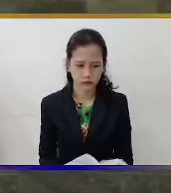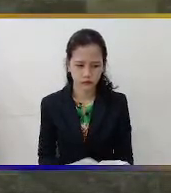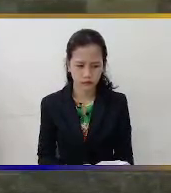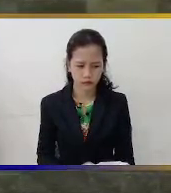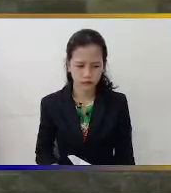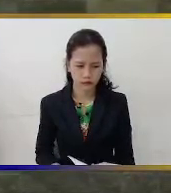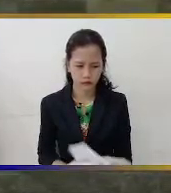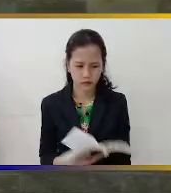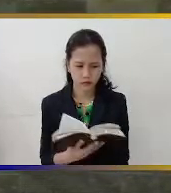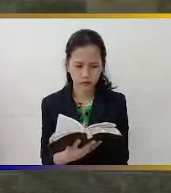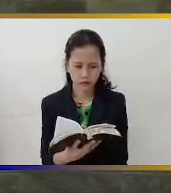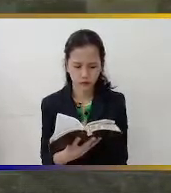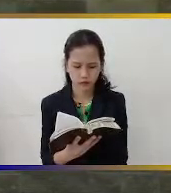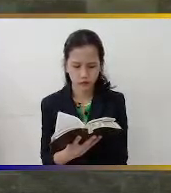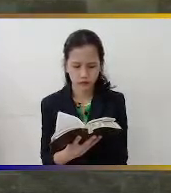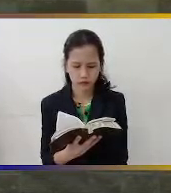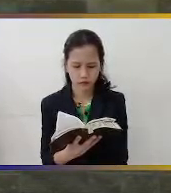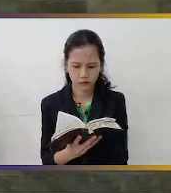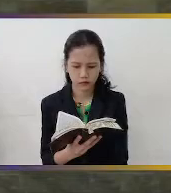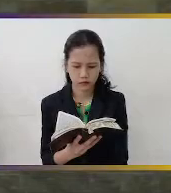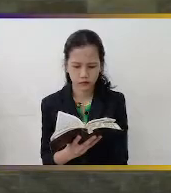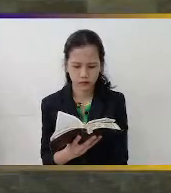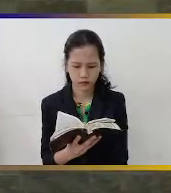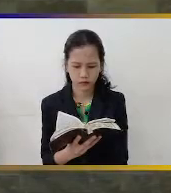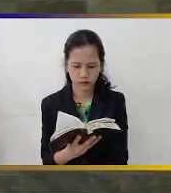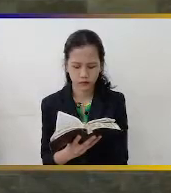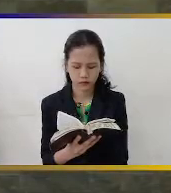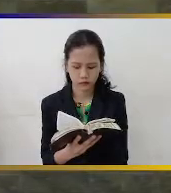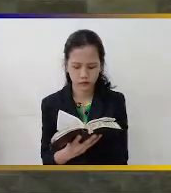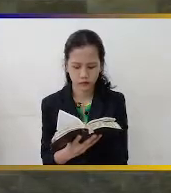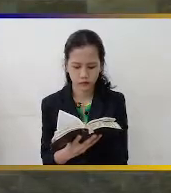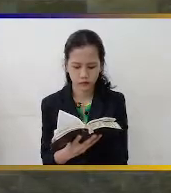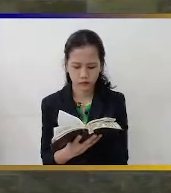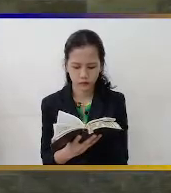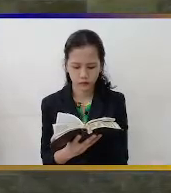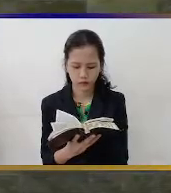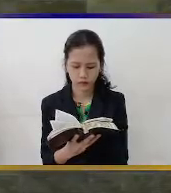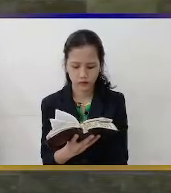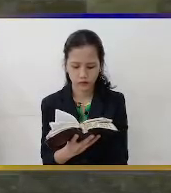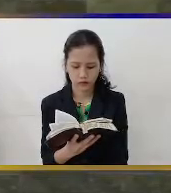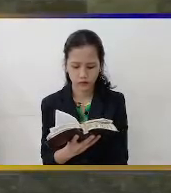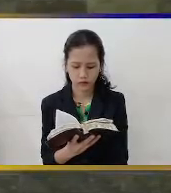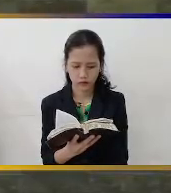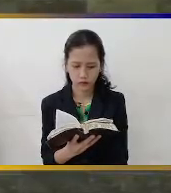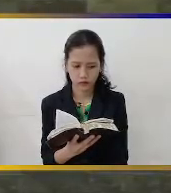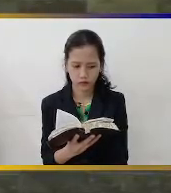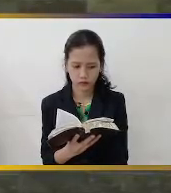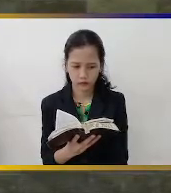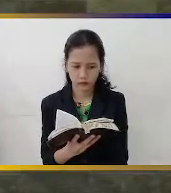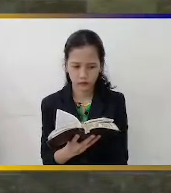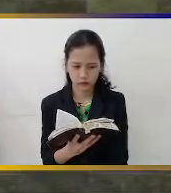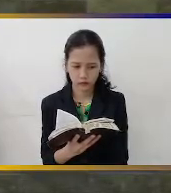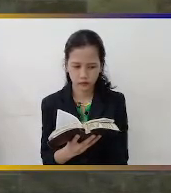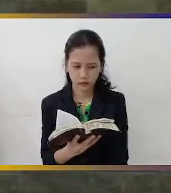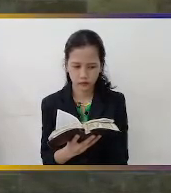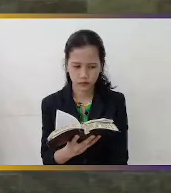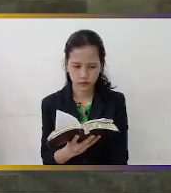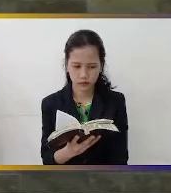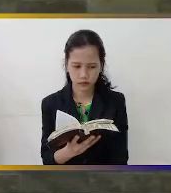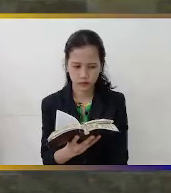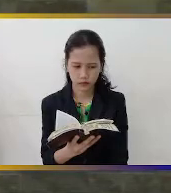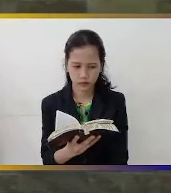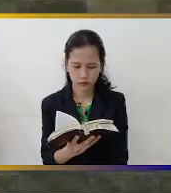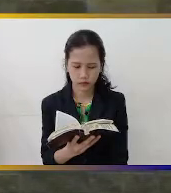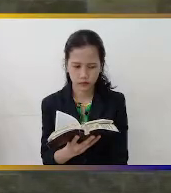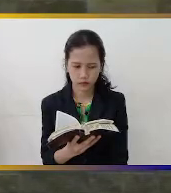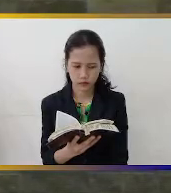for she gathered it of the hire of an harlot, and they shall return to the hire of an harlot. So makikita nyo